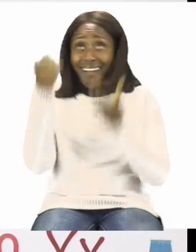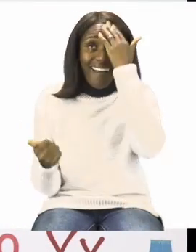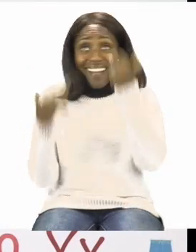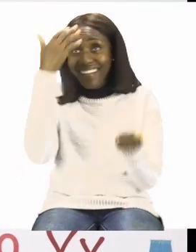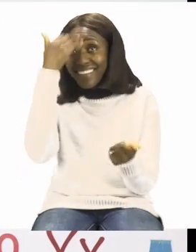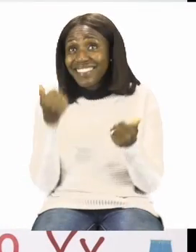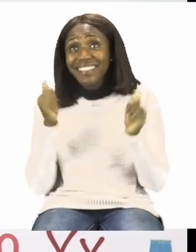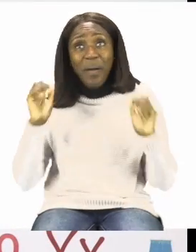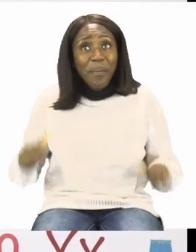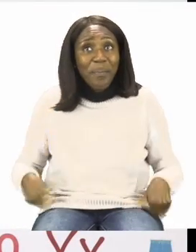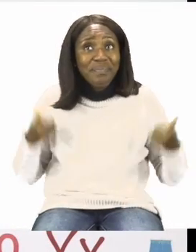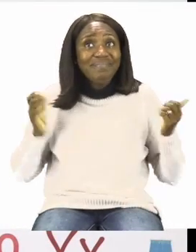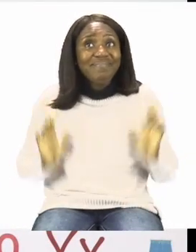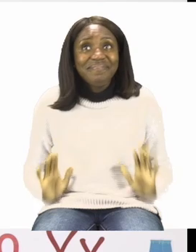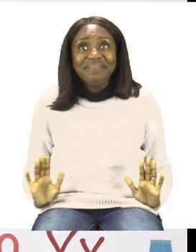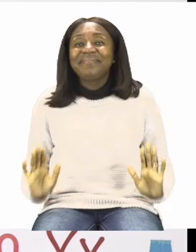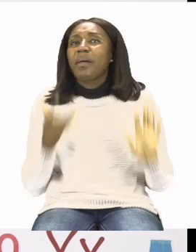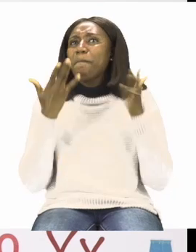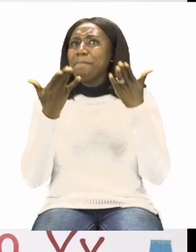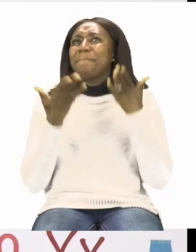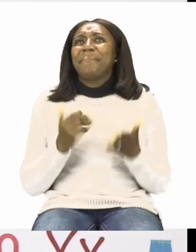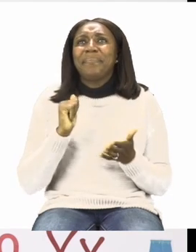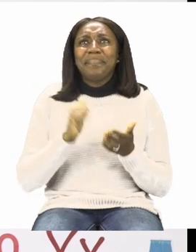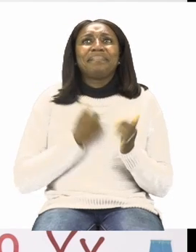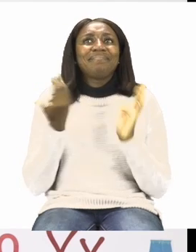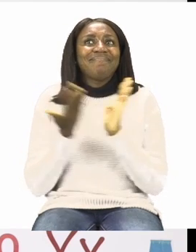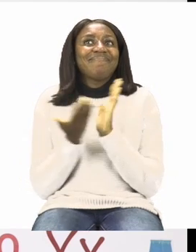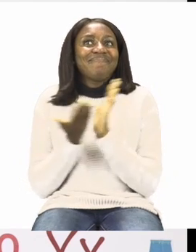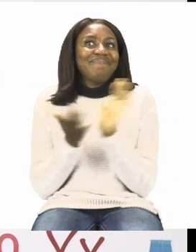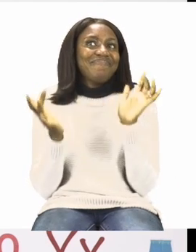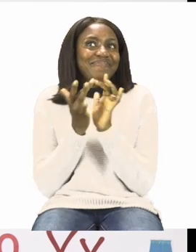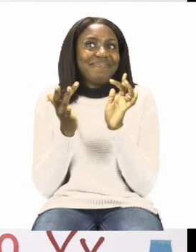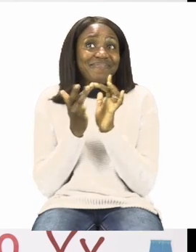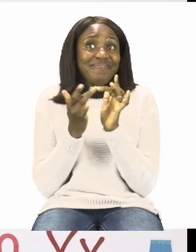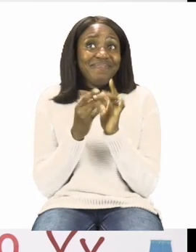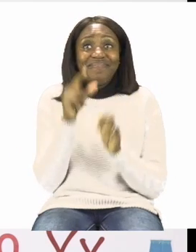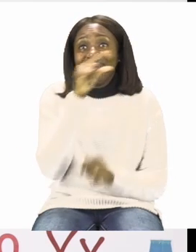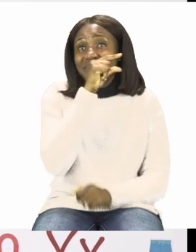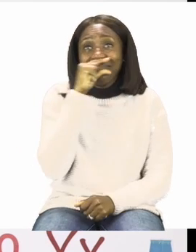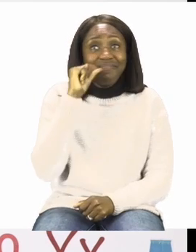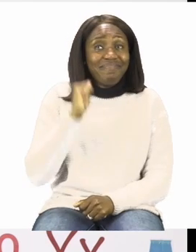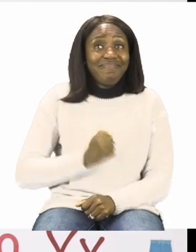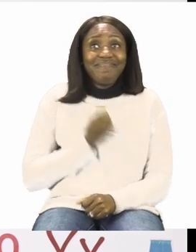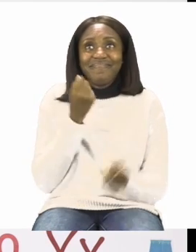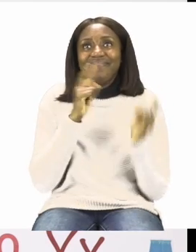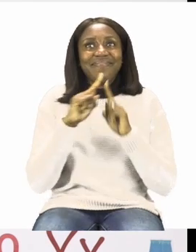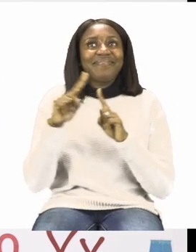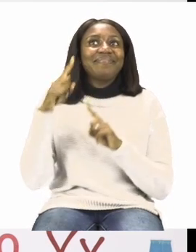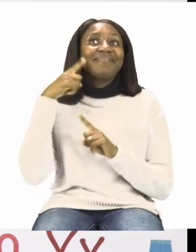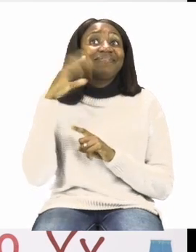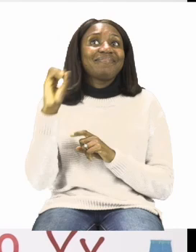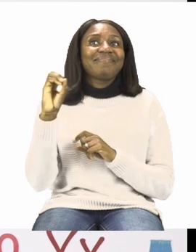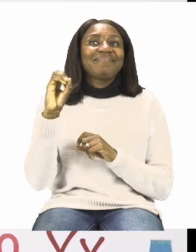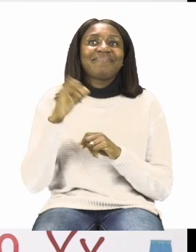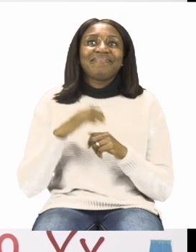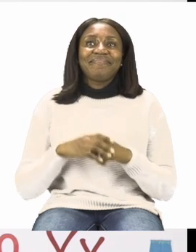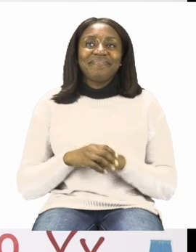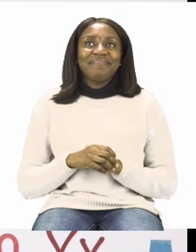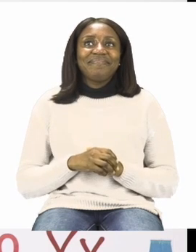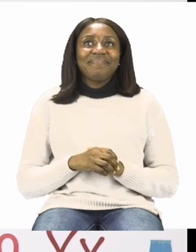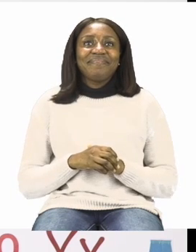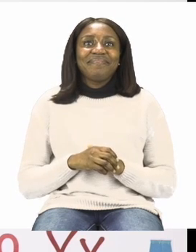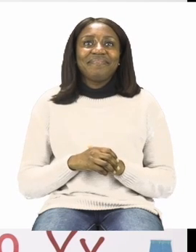Hello, boys and girls. Welcome back to My Zone Online School. I am